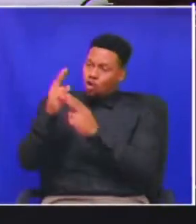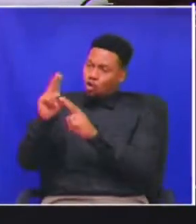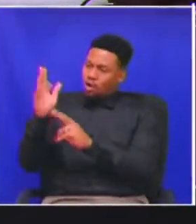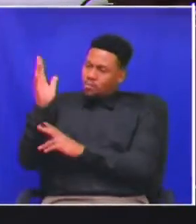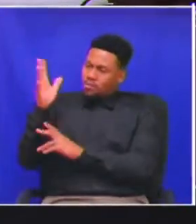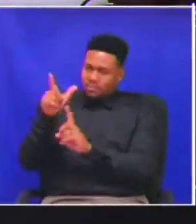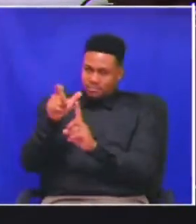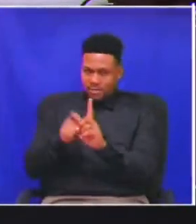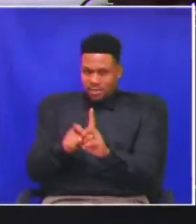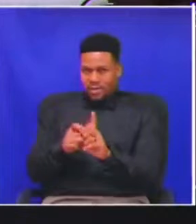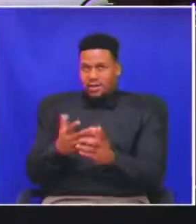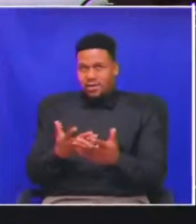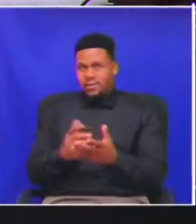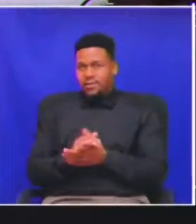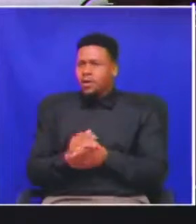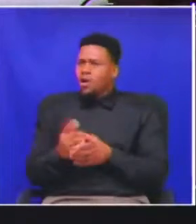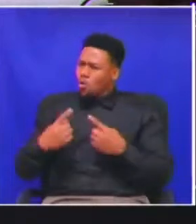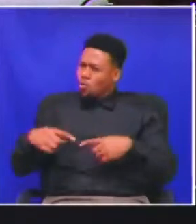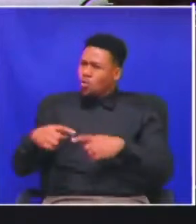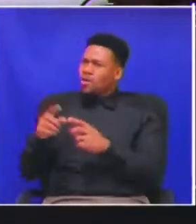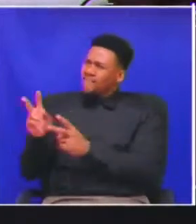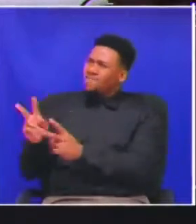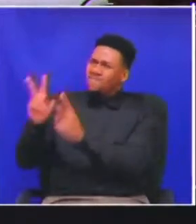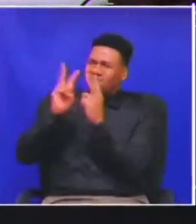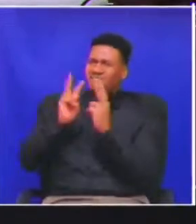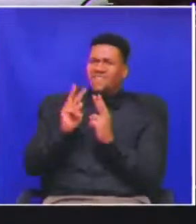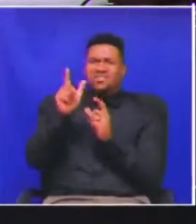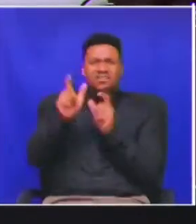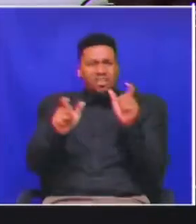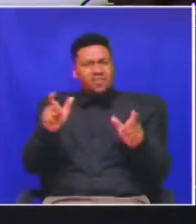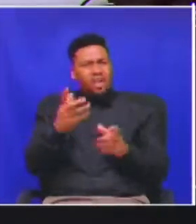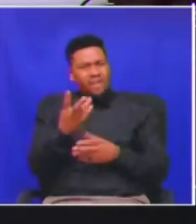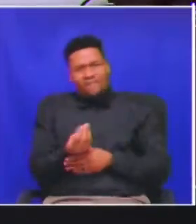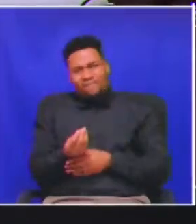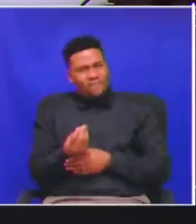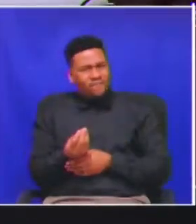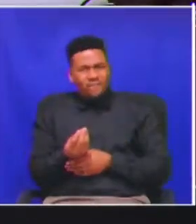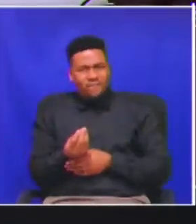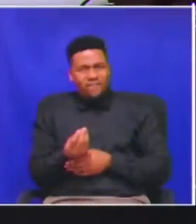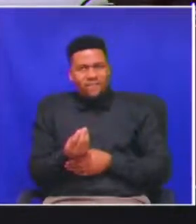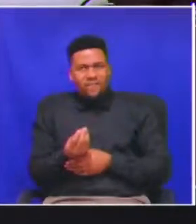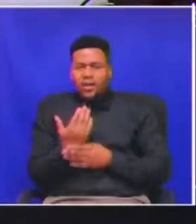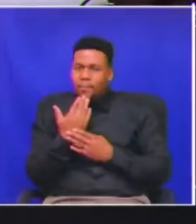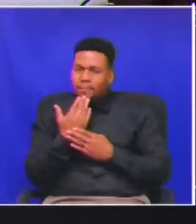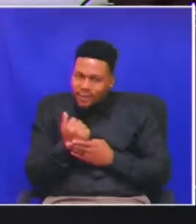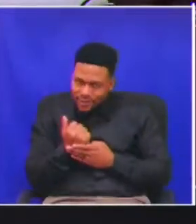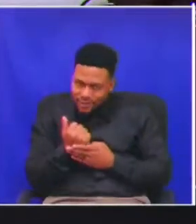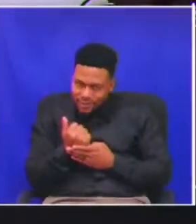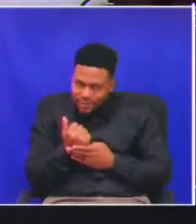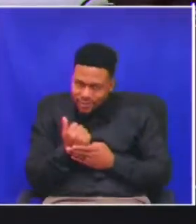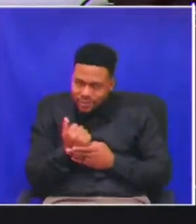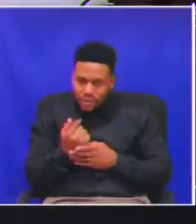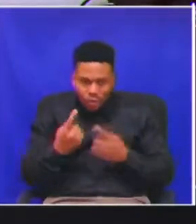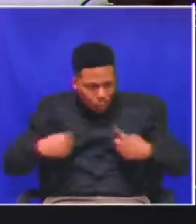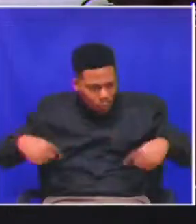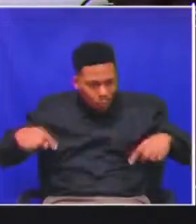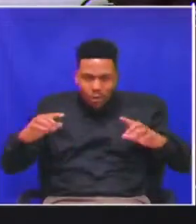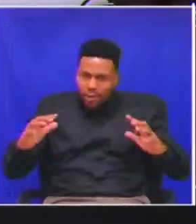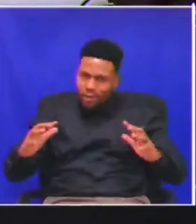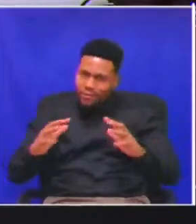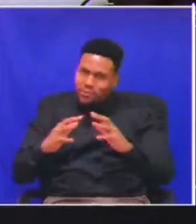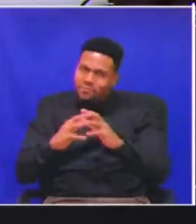we are going to have visitors, and let us all be united in making